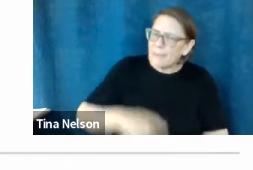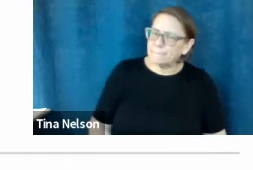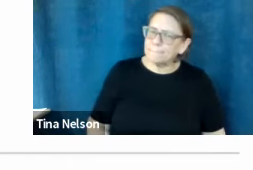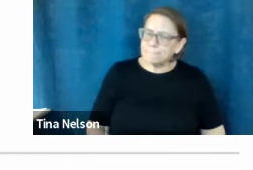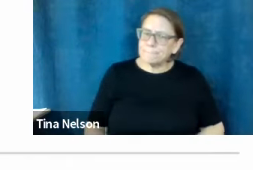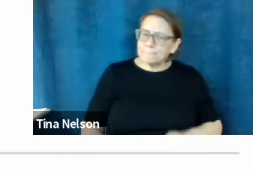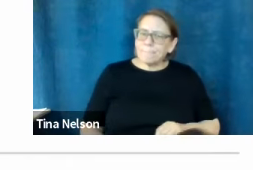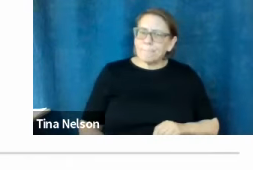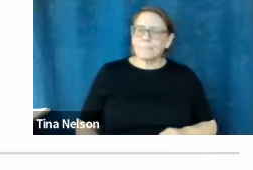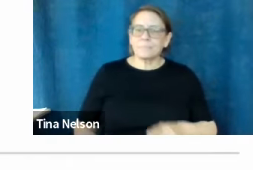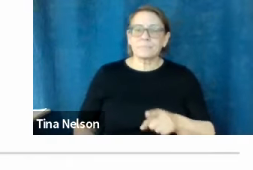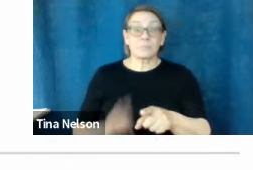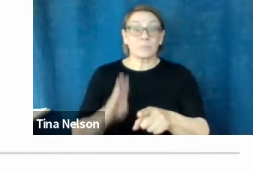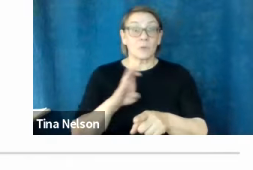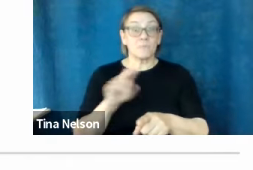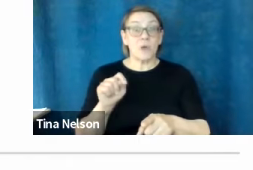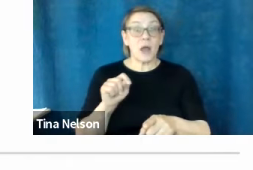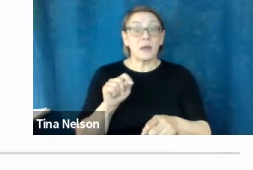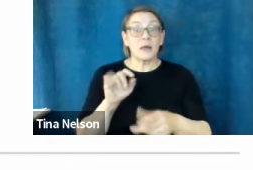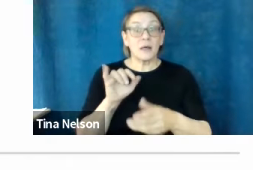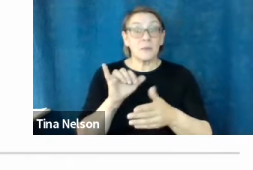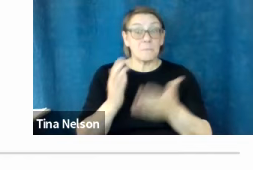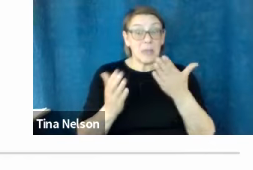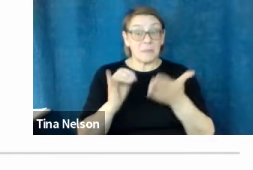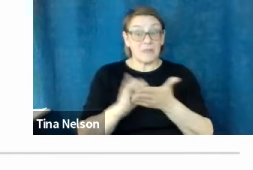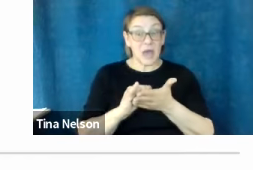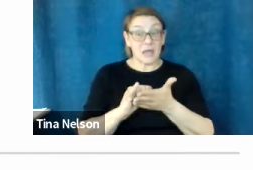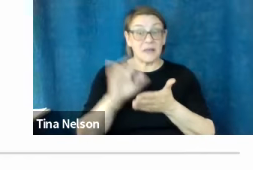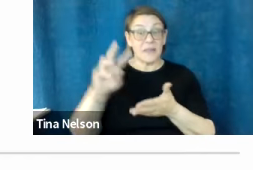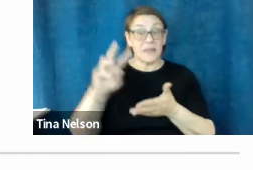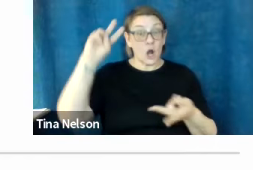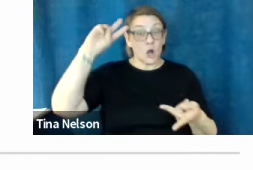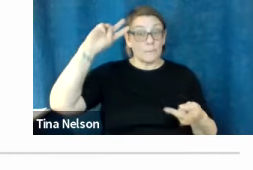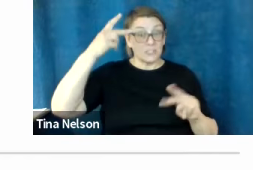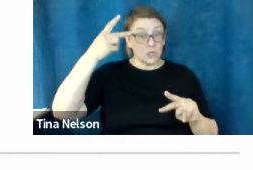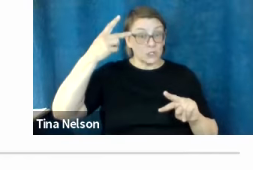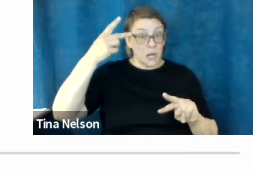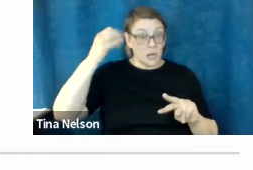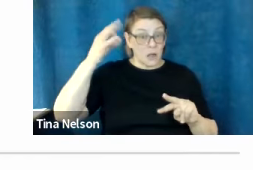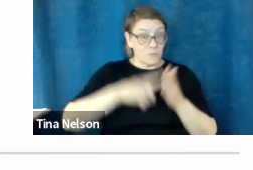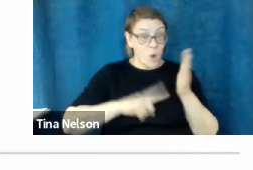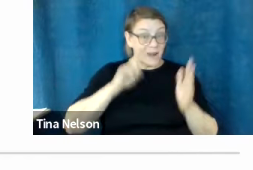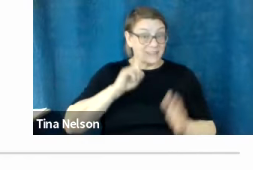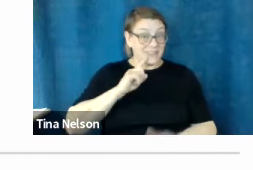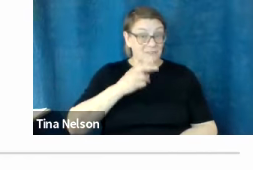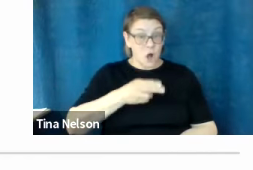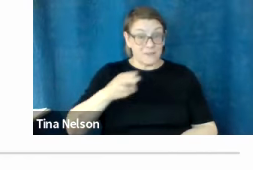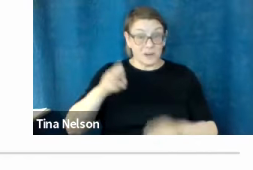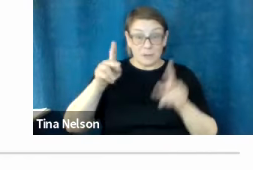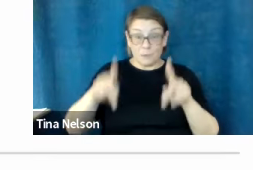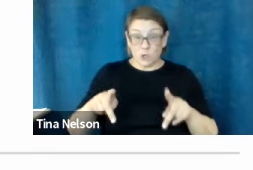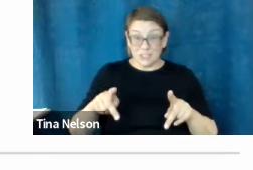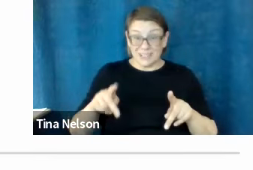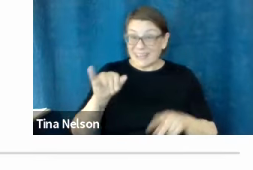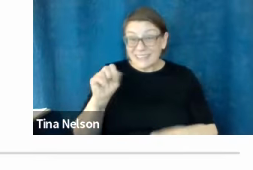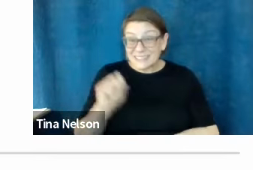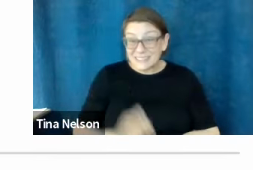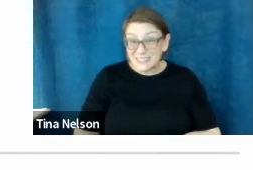Yes. you think that might be the misinterpret, misinterpretation of what a deaf and hard of hearing individual is?